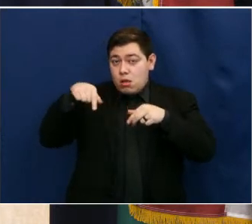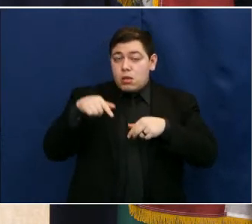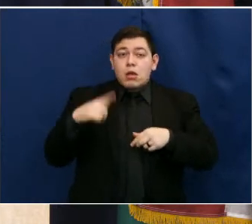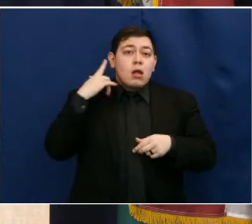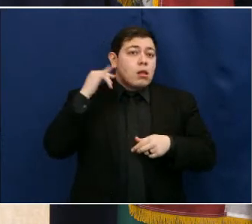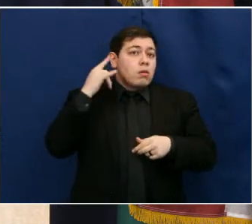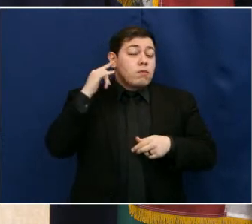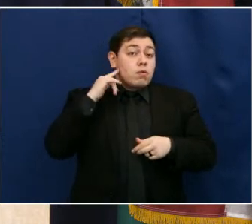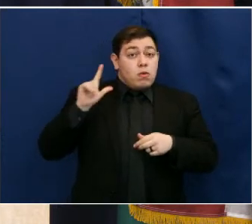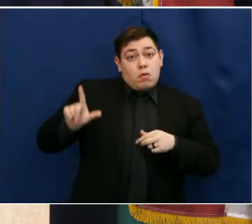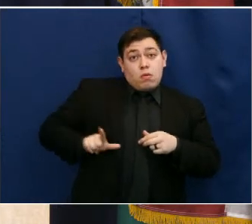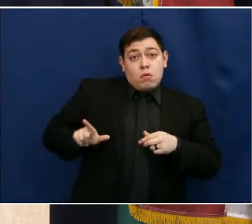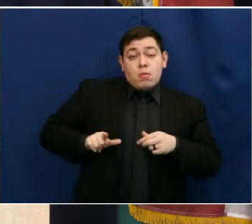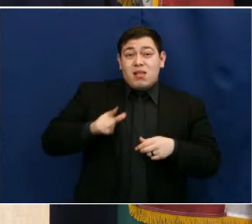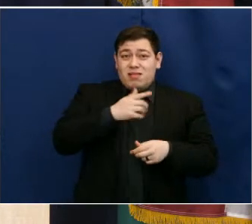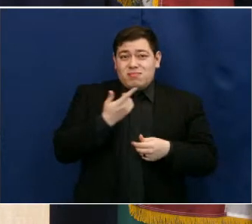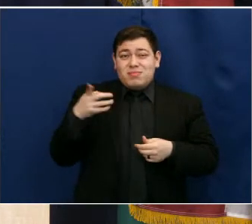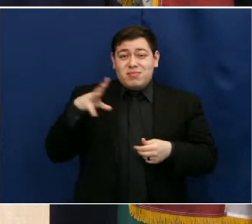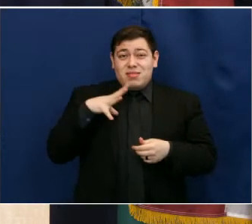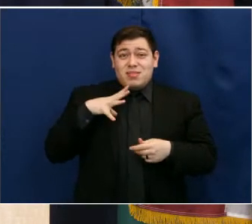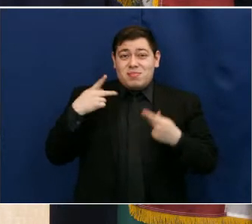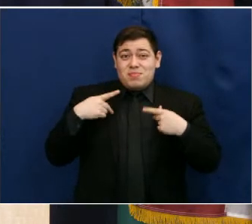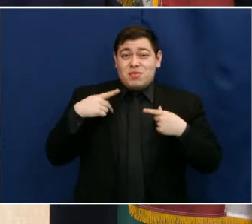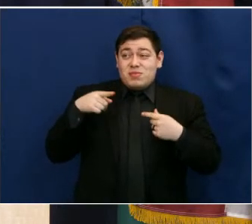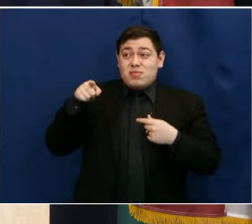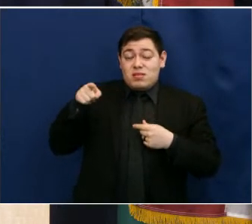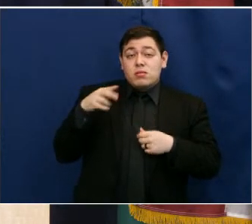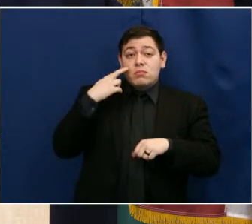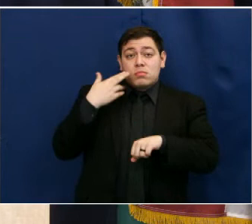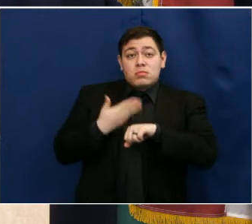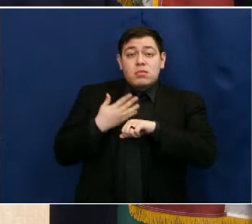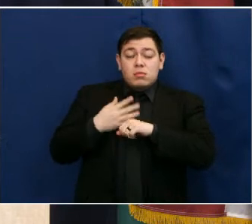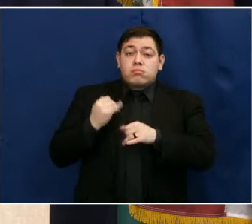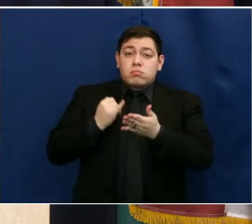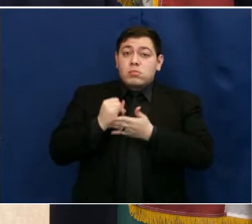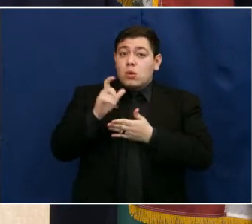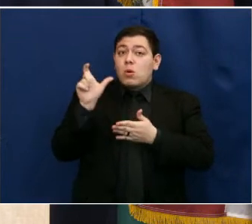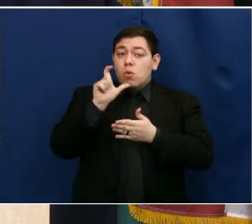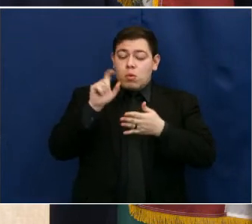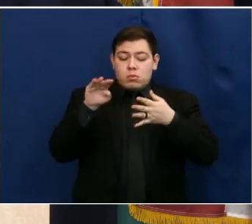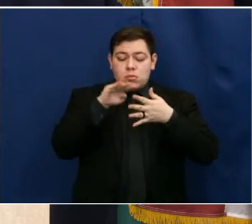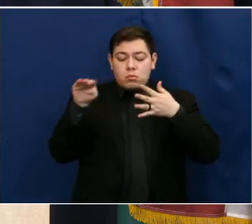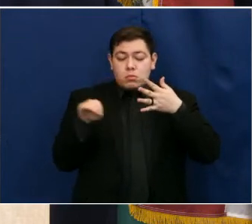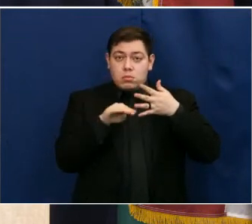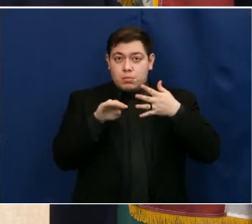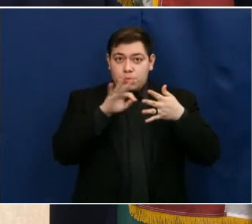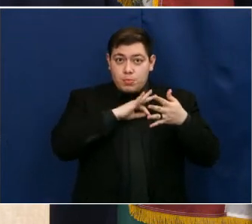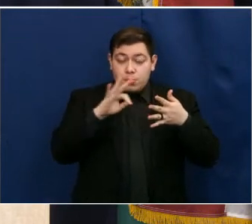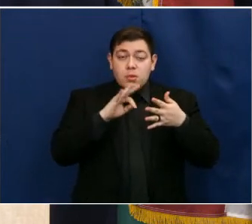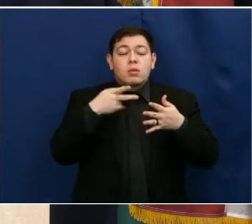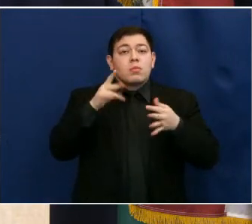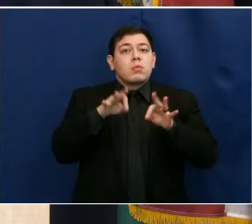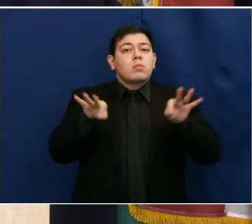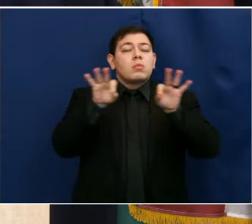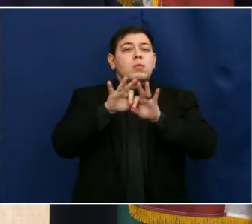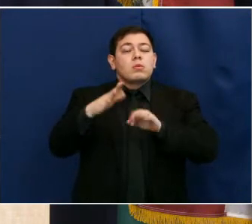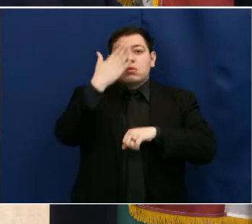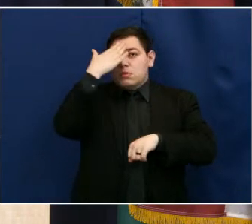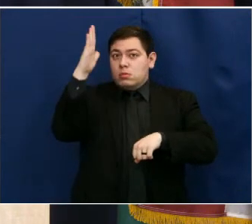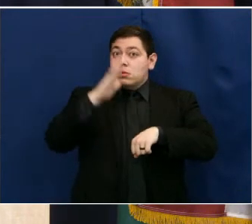son los expertos en cuanto a cuándo vamos a cambiar de fase. Lo importante es recordar que queremos pedirle a las personas que